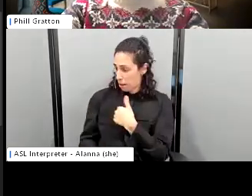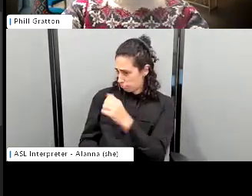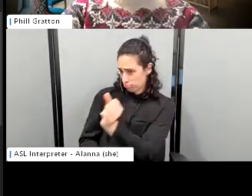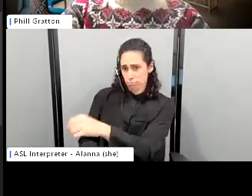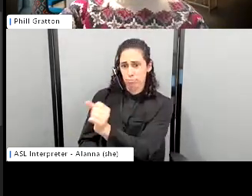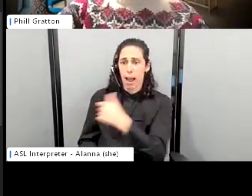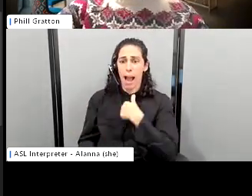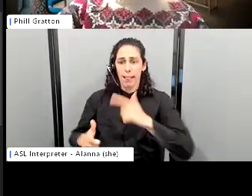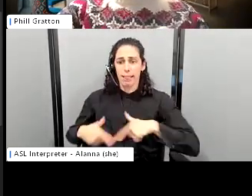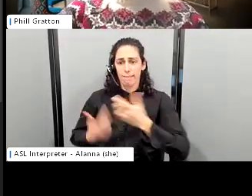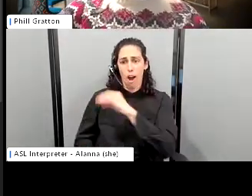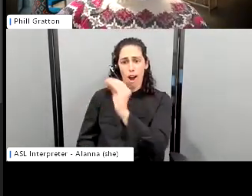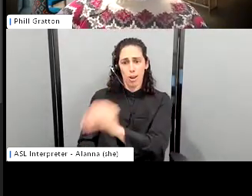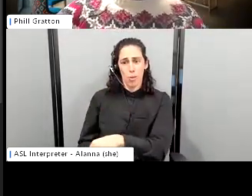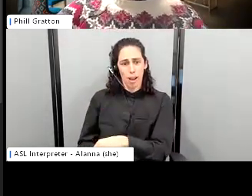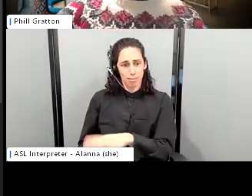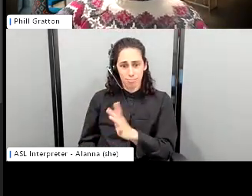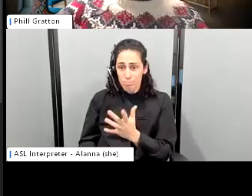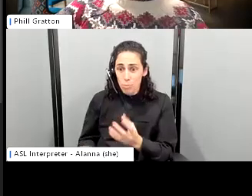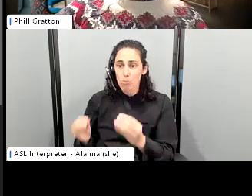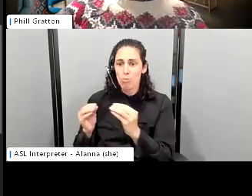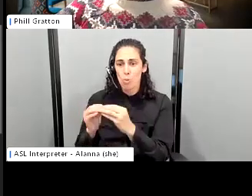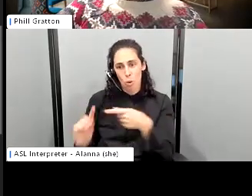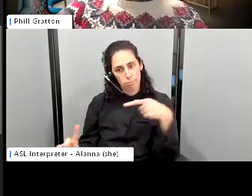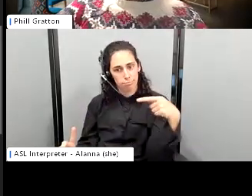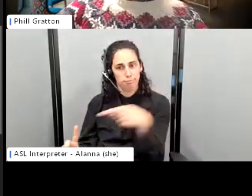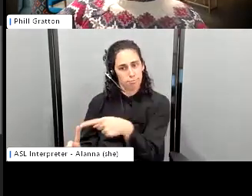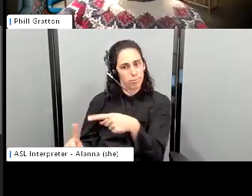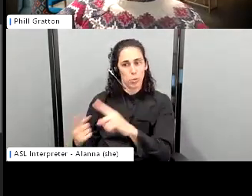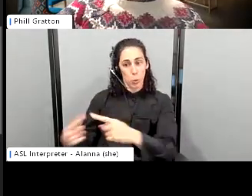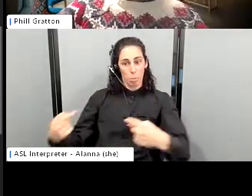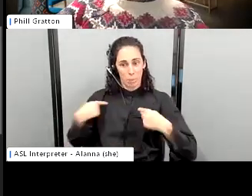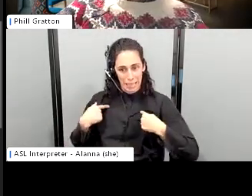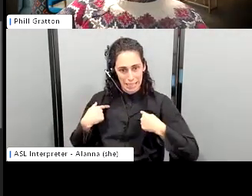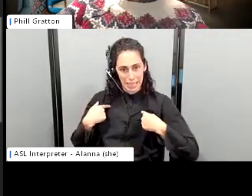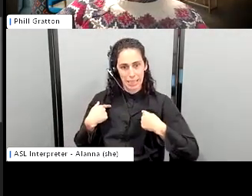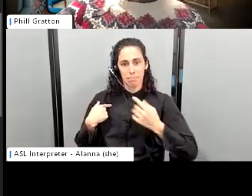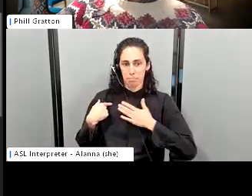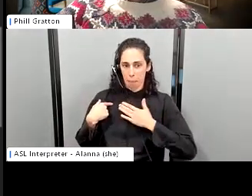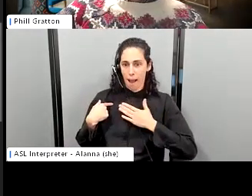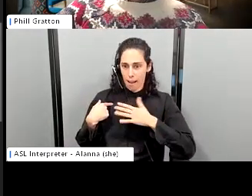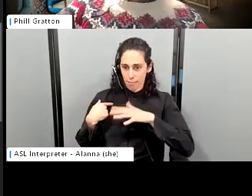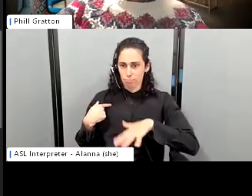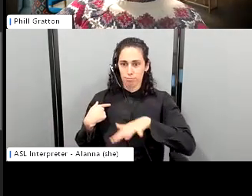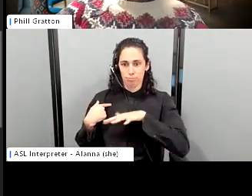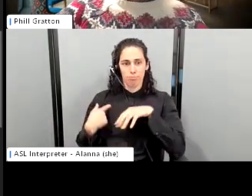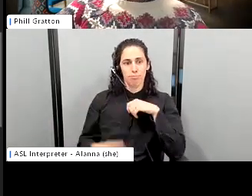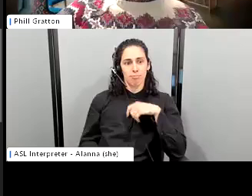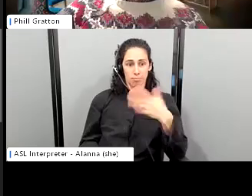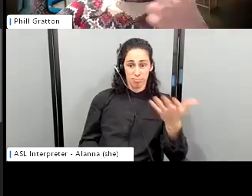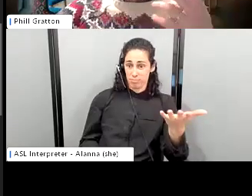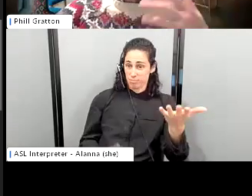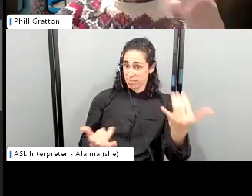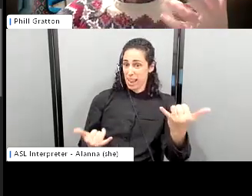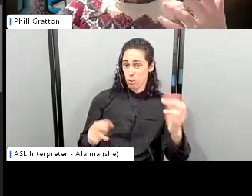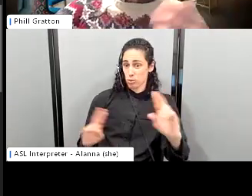in Ottawa. So it's going to give me some ideas about things that are specific to my region here. And